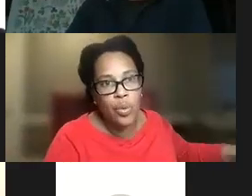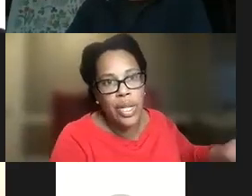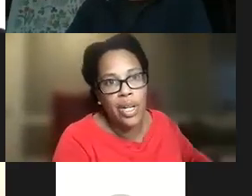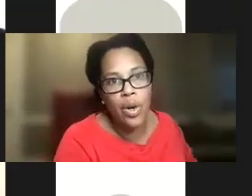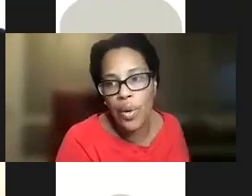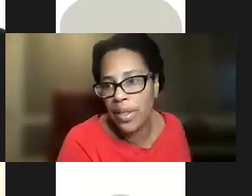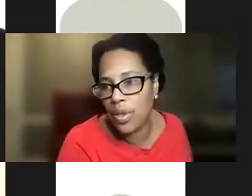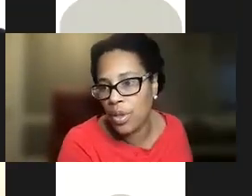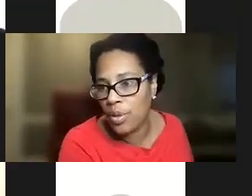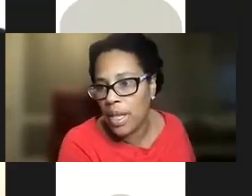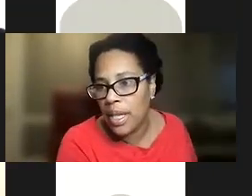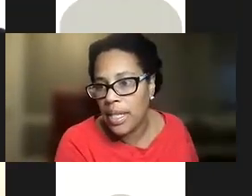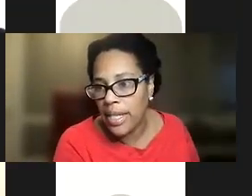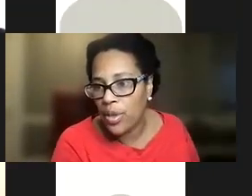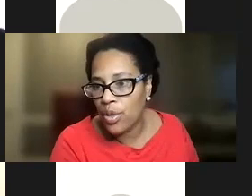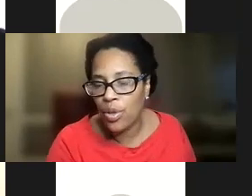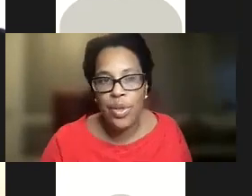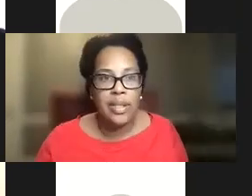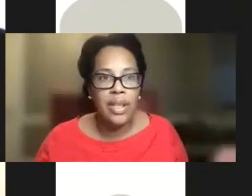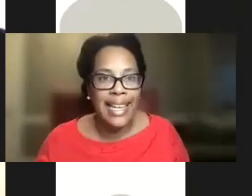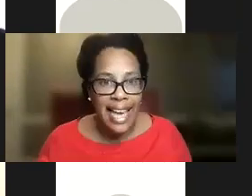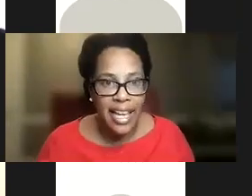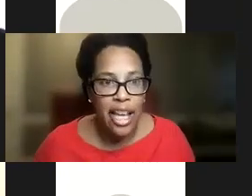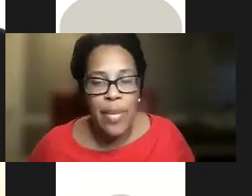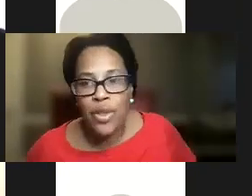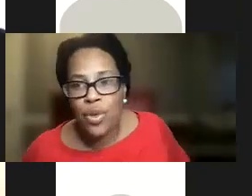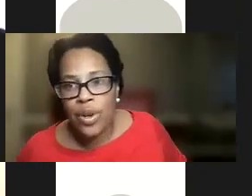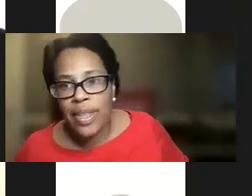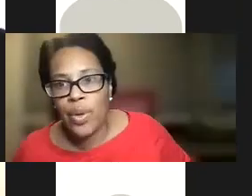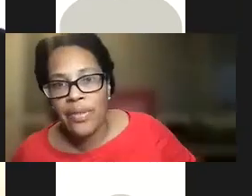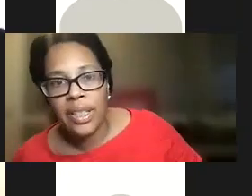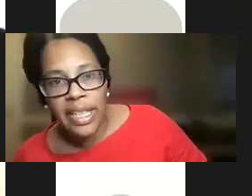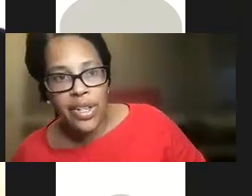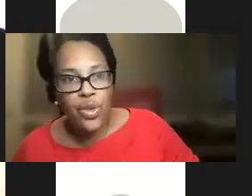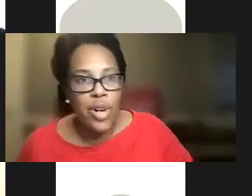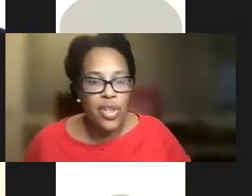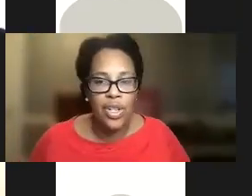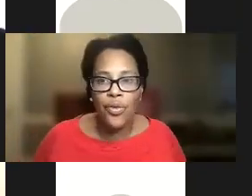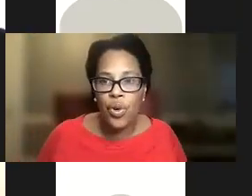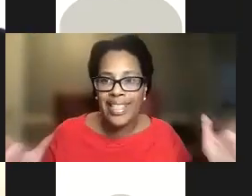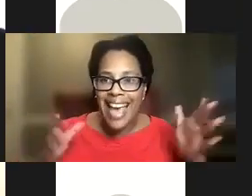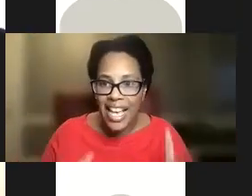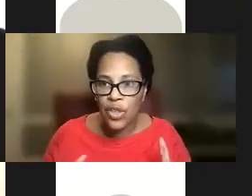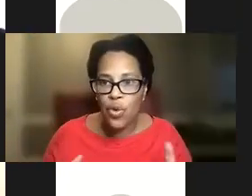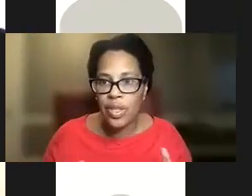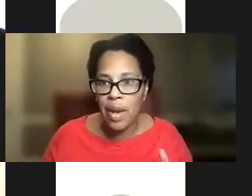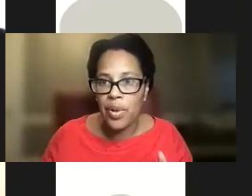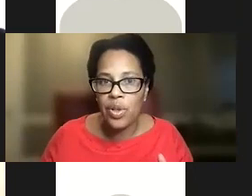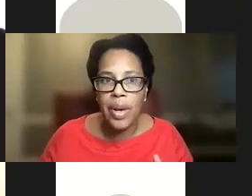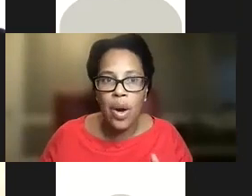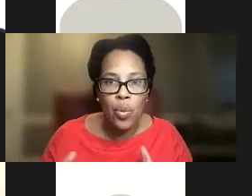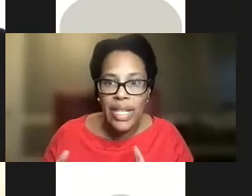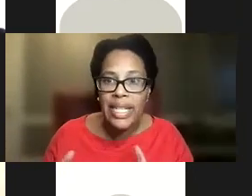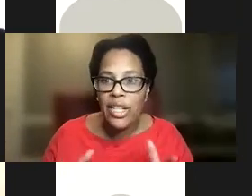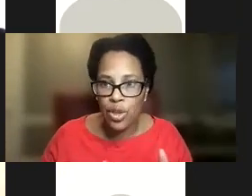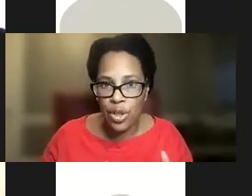apologies. We are going to need to do this again and make sure that we have clear instruction for the task force members